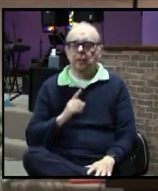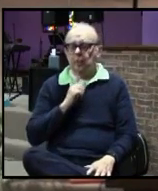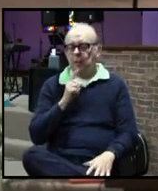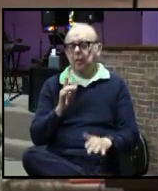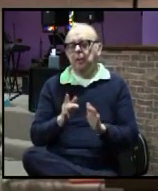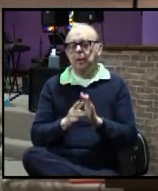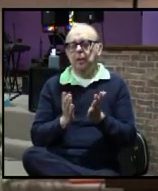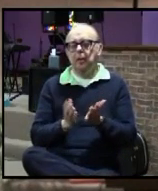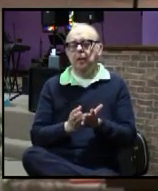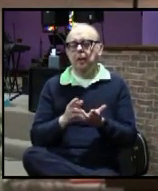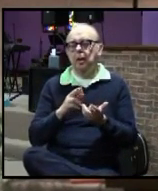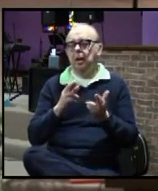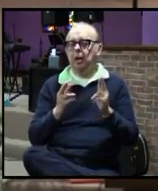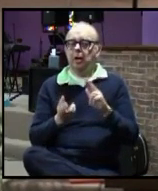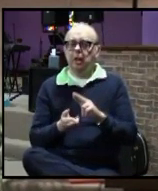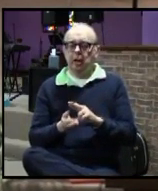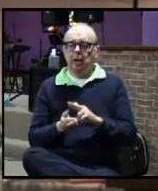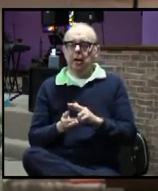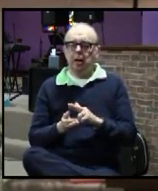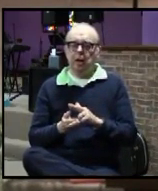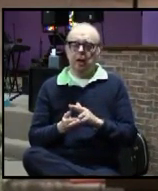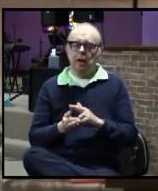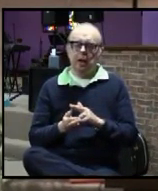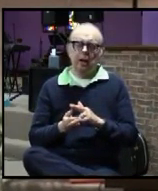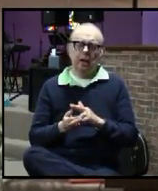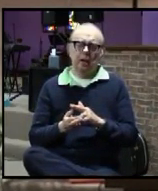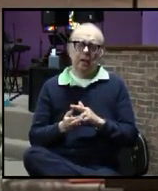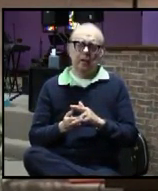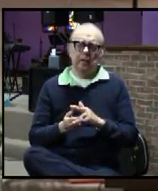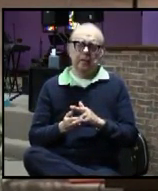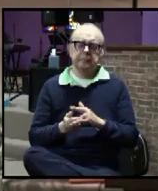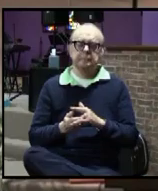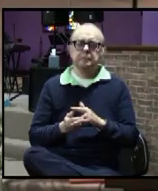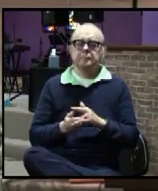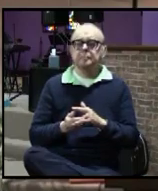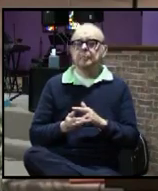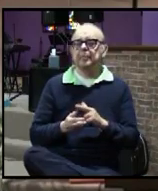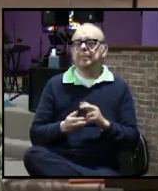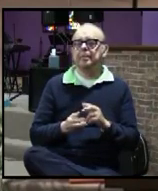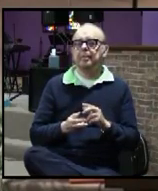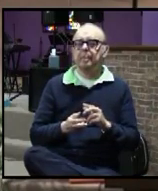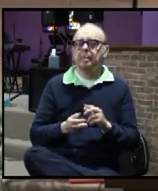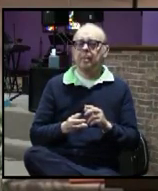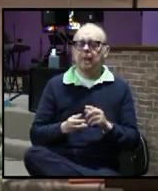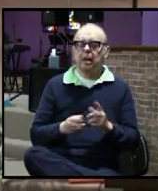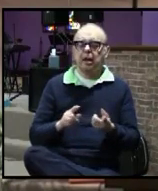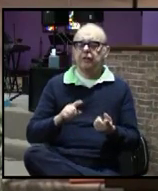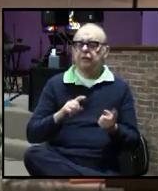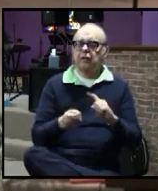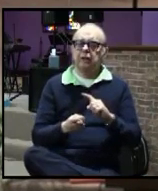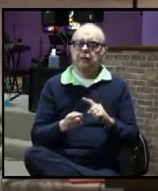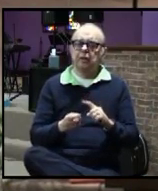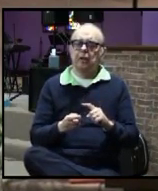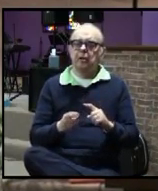True biblical repentance is leaving our sin and turning to